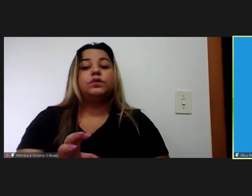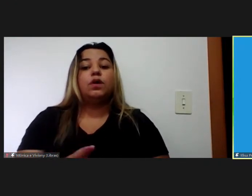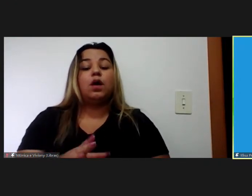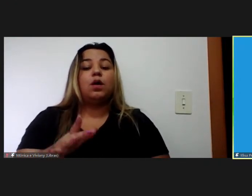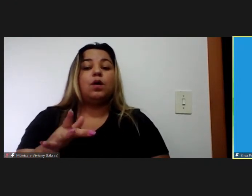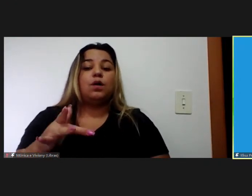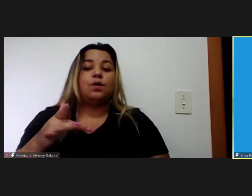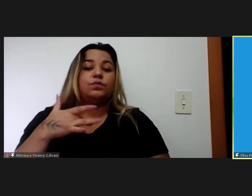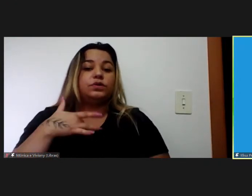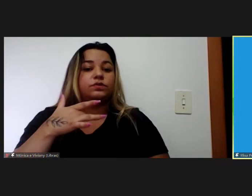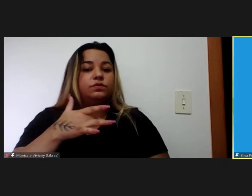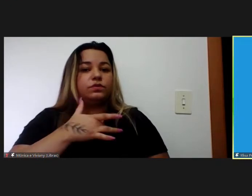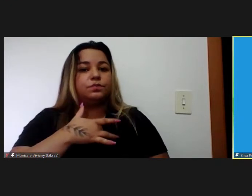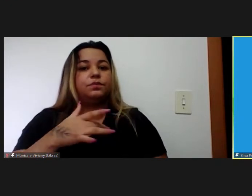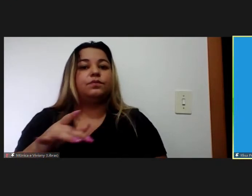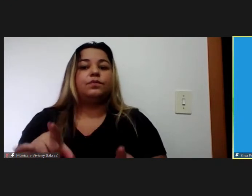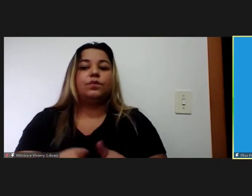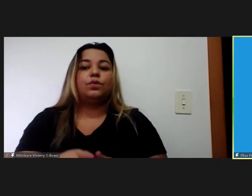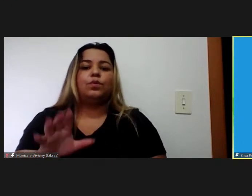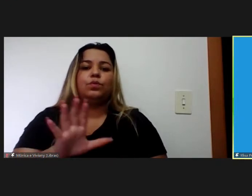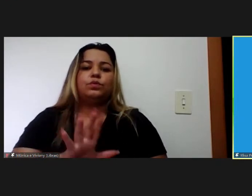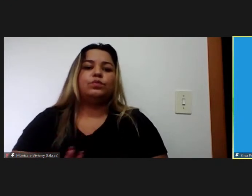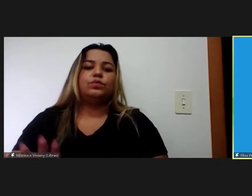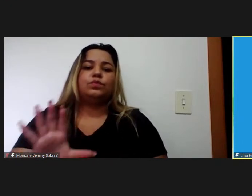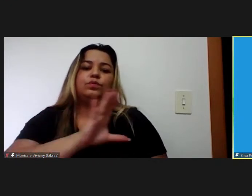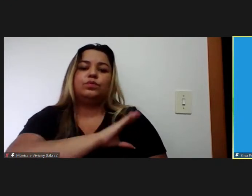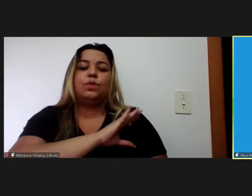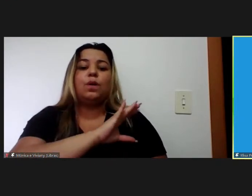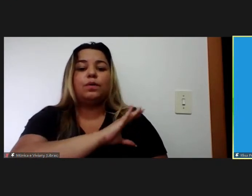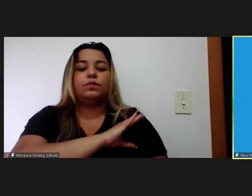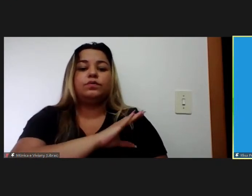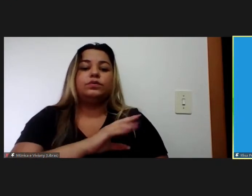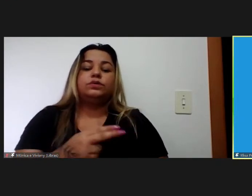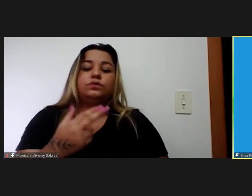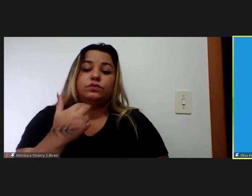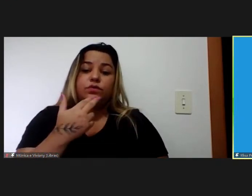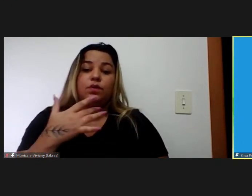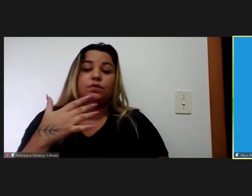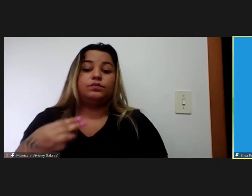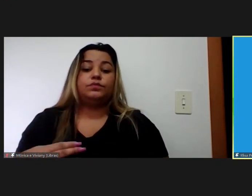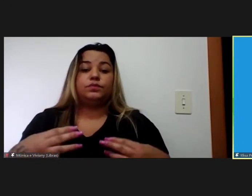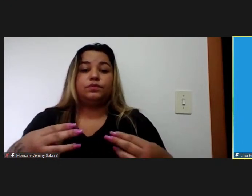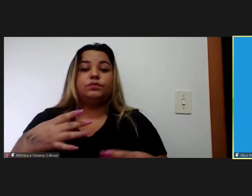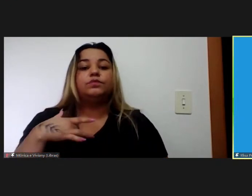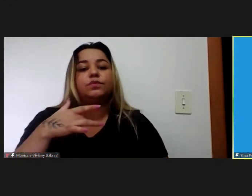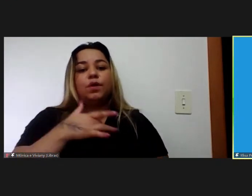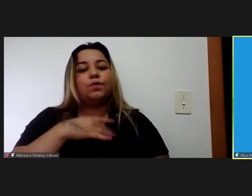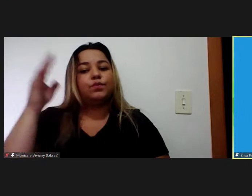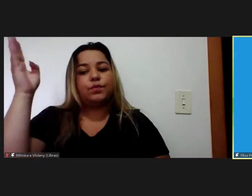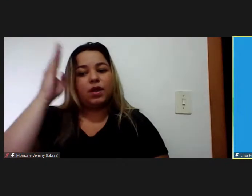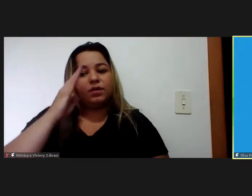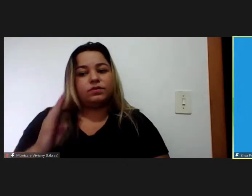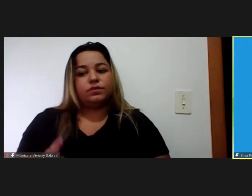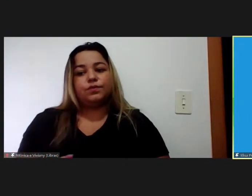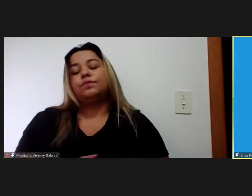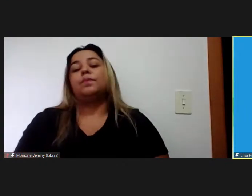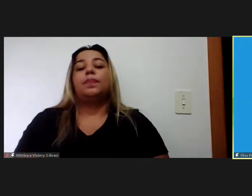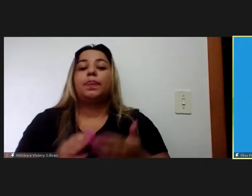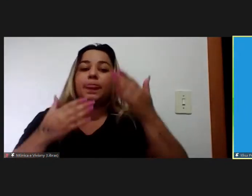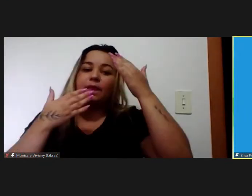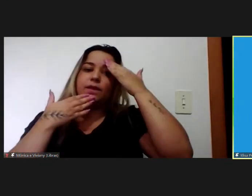Health, and Ms. Gisele, the Coordinator of Food and Nutrition from the Ministry of Health in